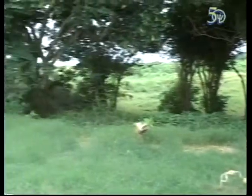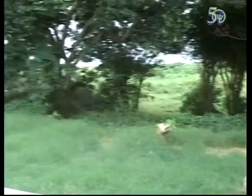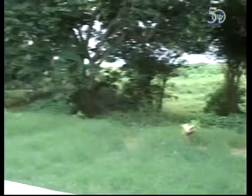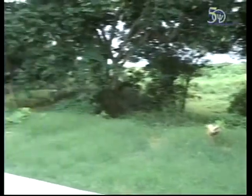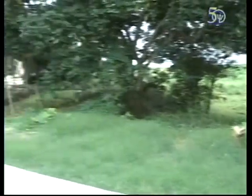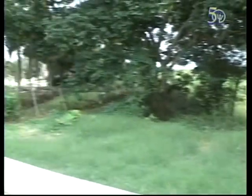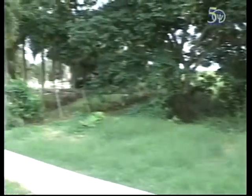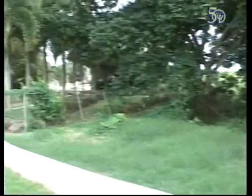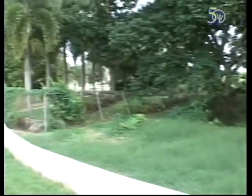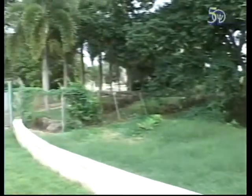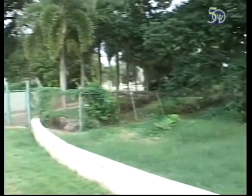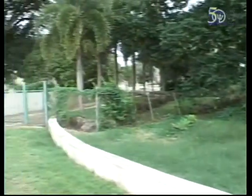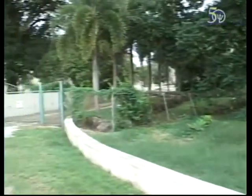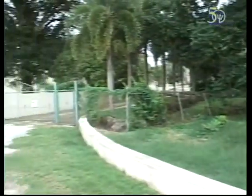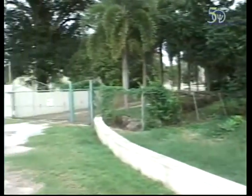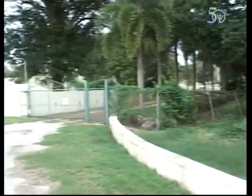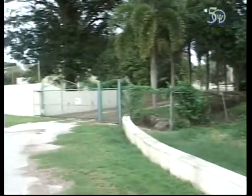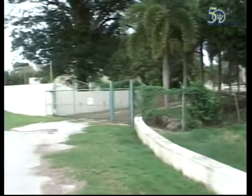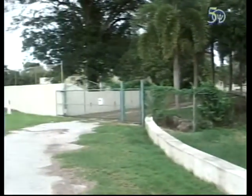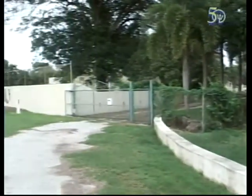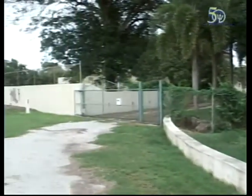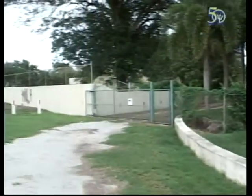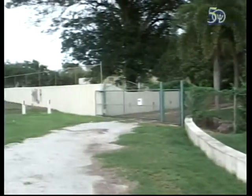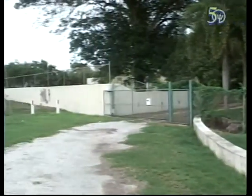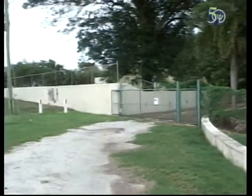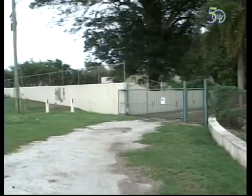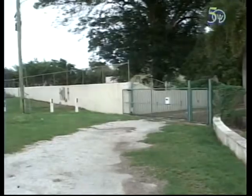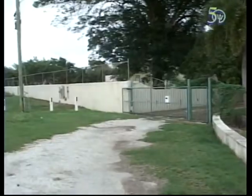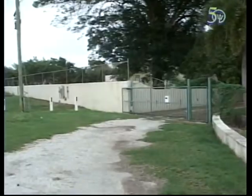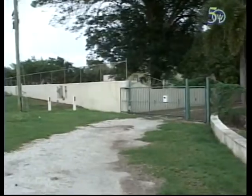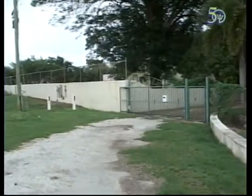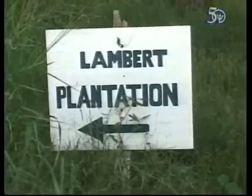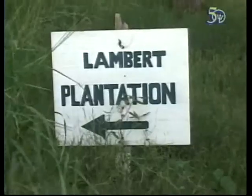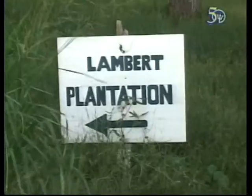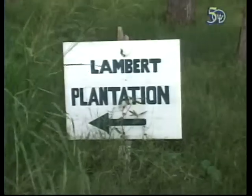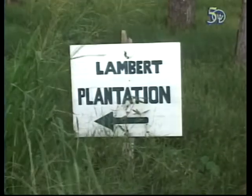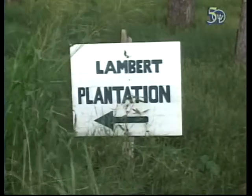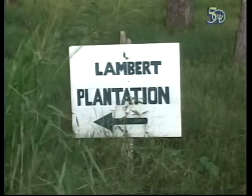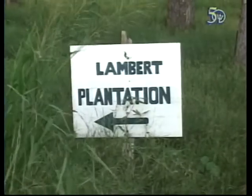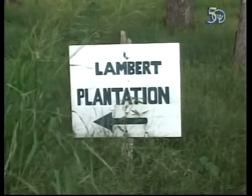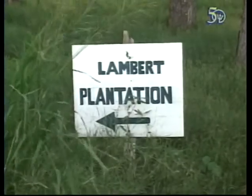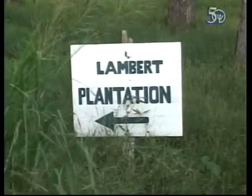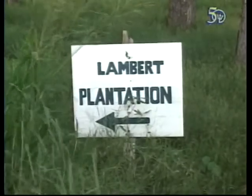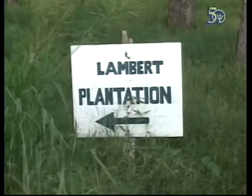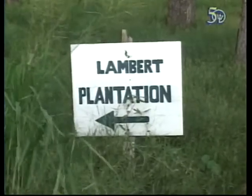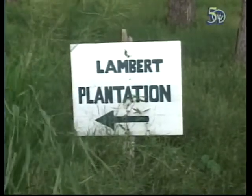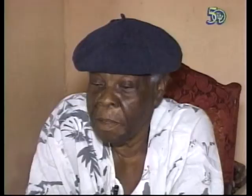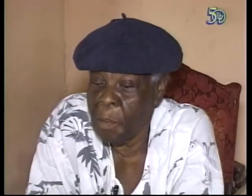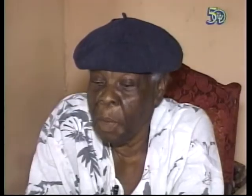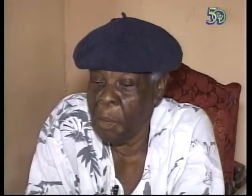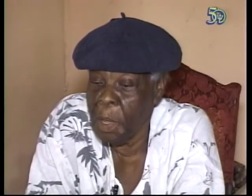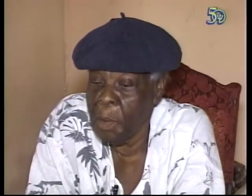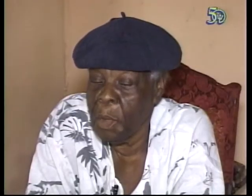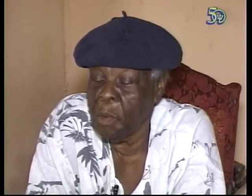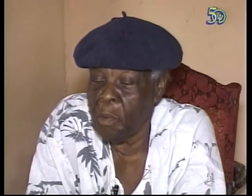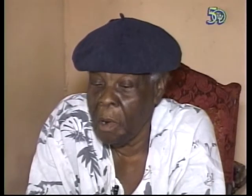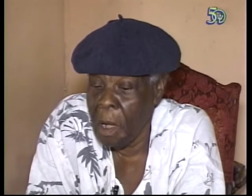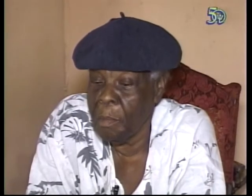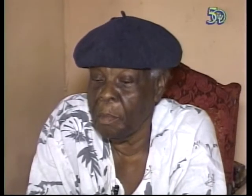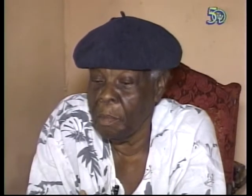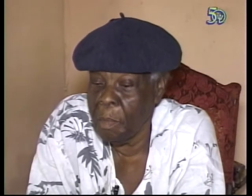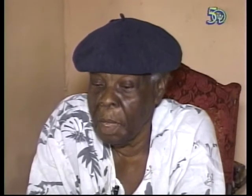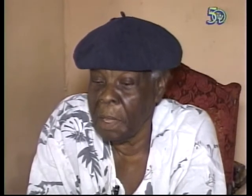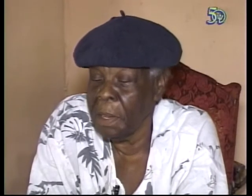belongs to the name Collins. And then Lambert's take over. But we grew